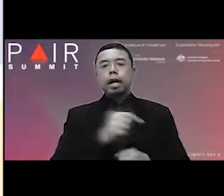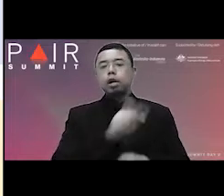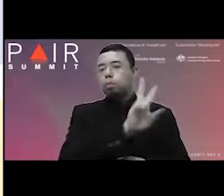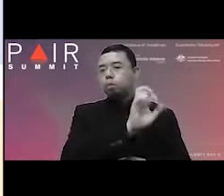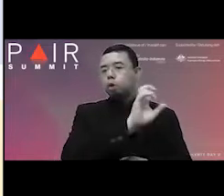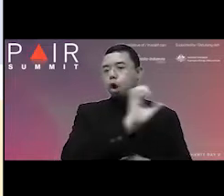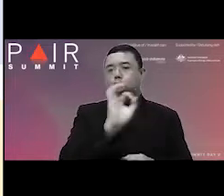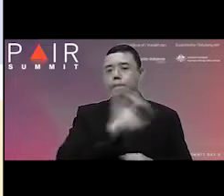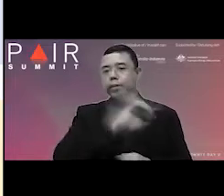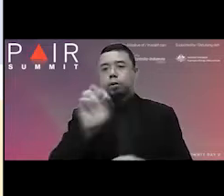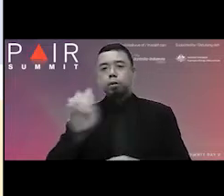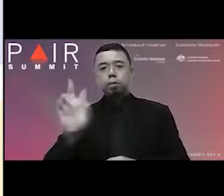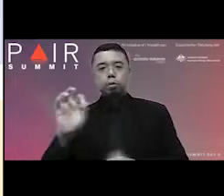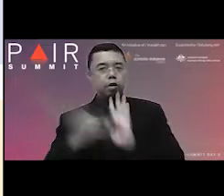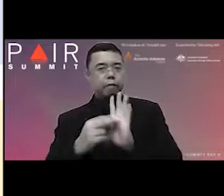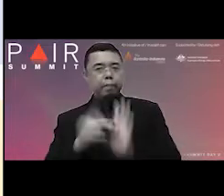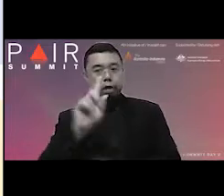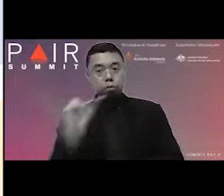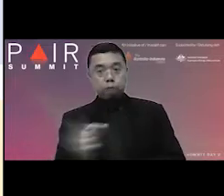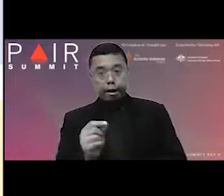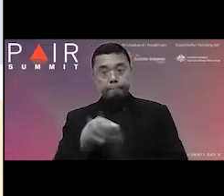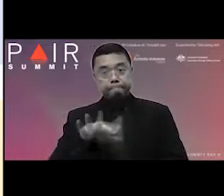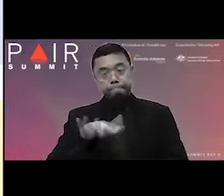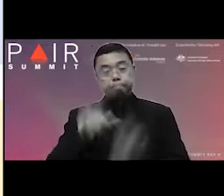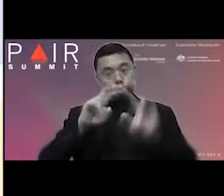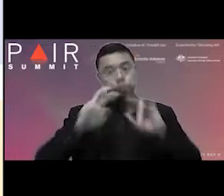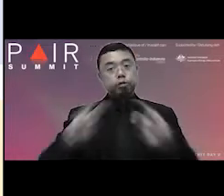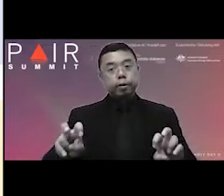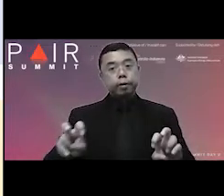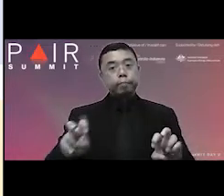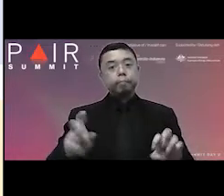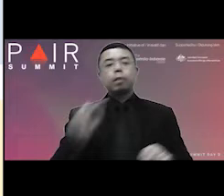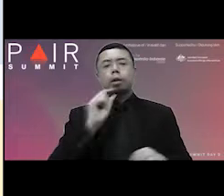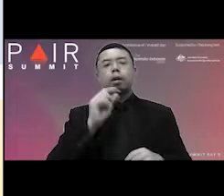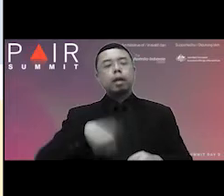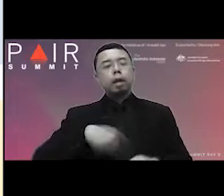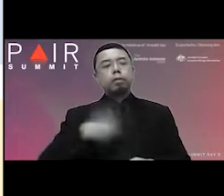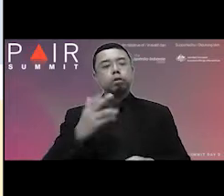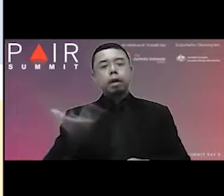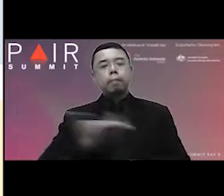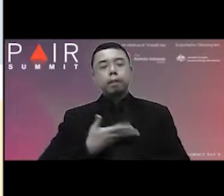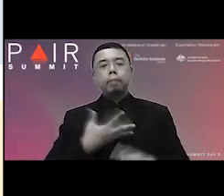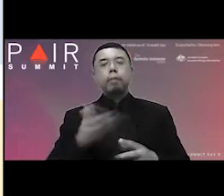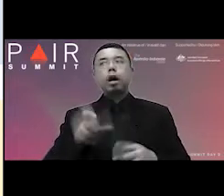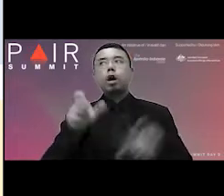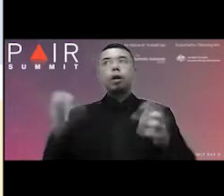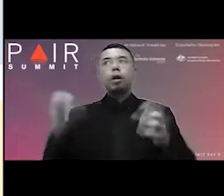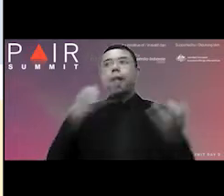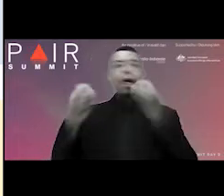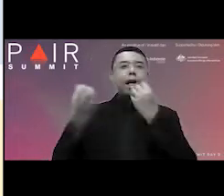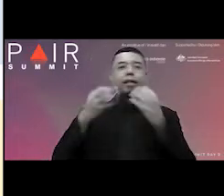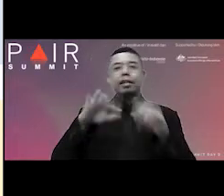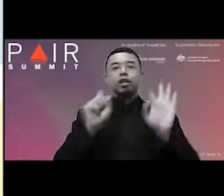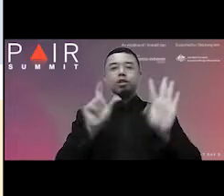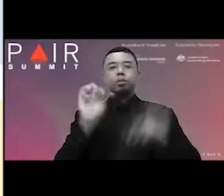month. And fortunately, we got very good response rate, which is about 73%. And this is considered very